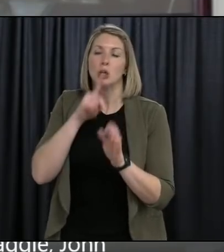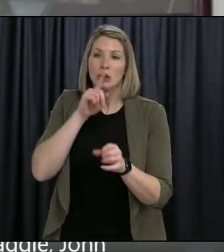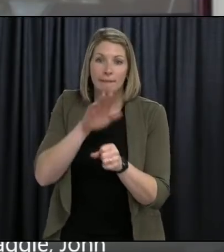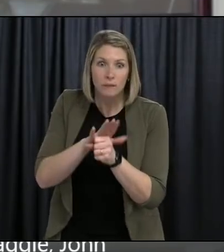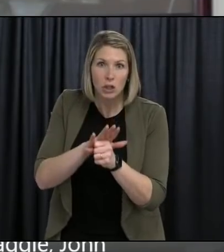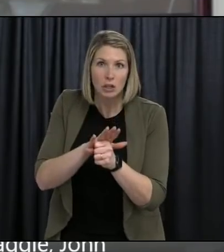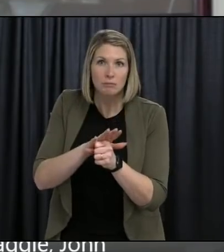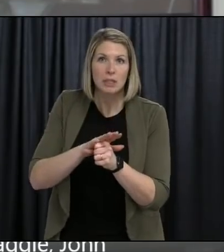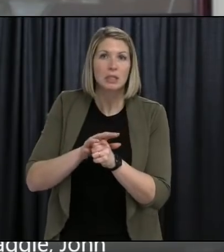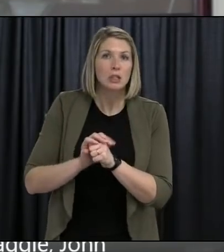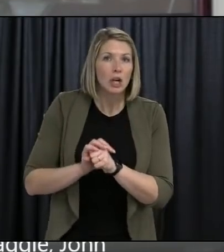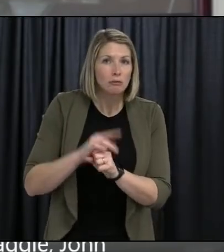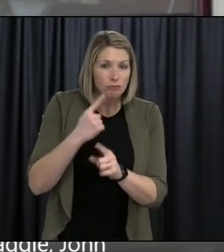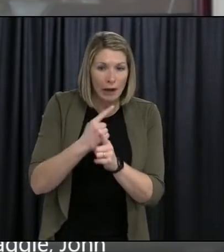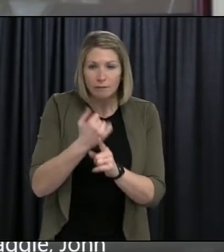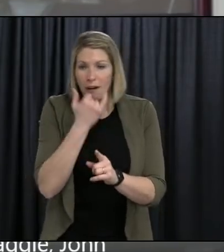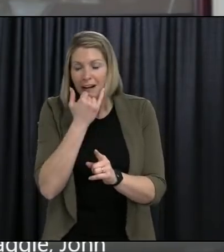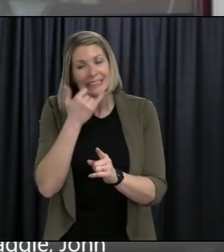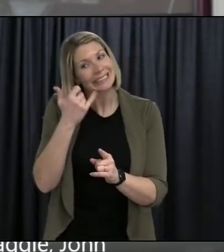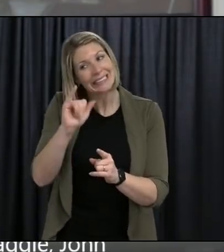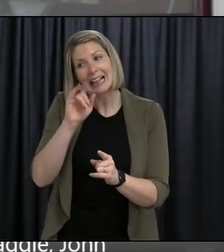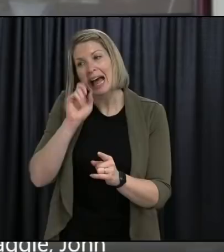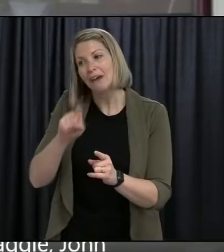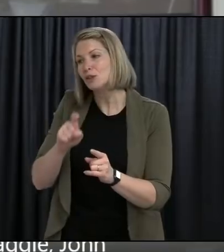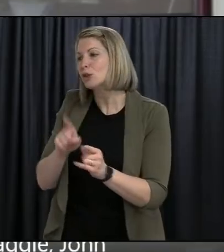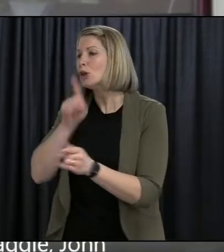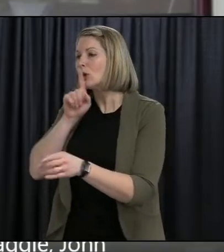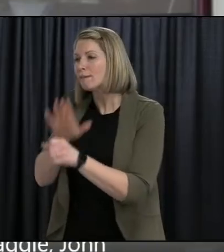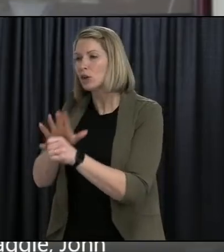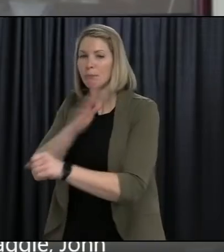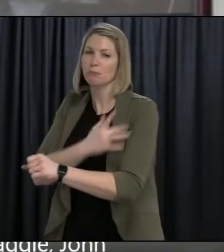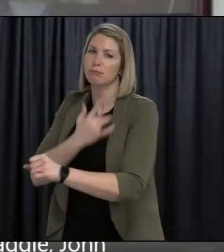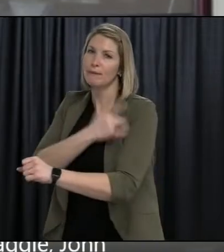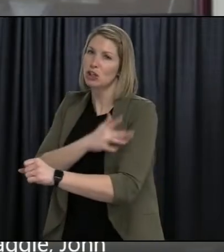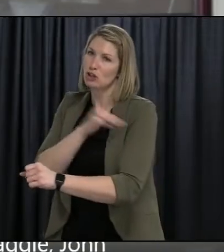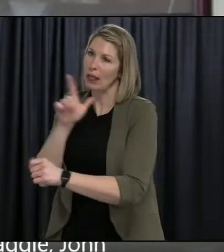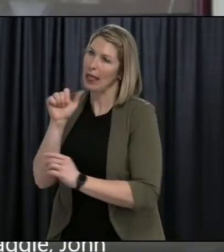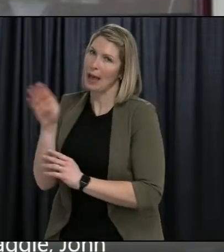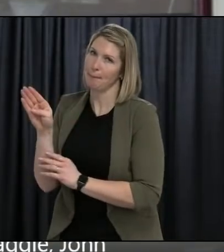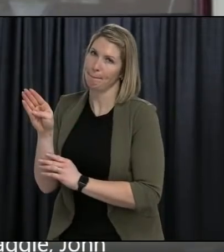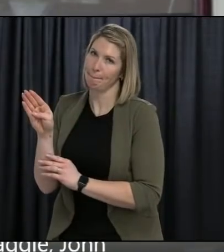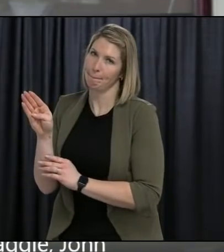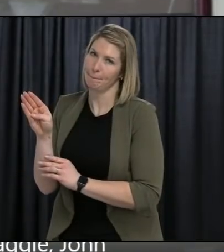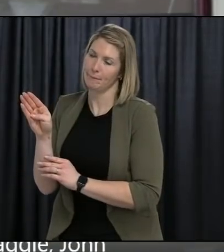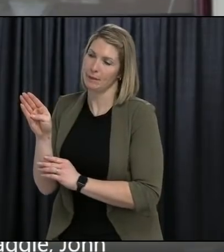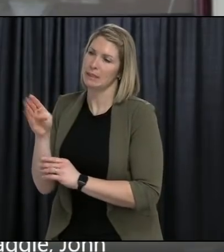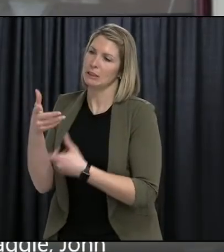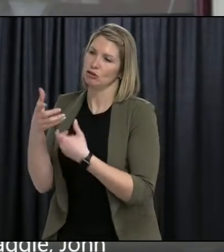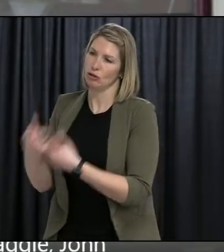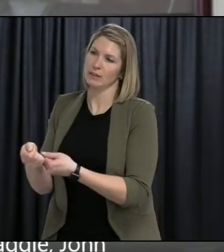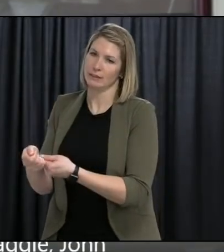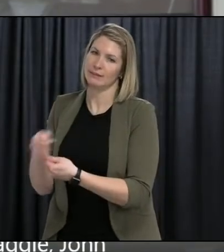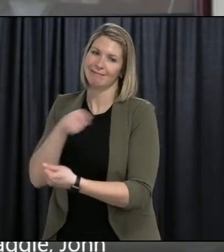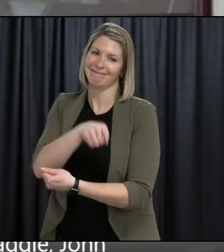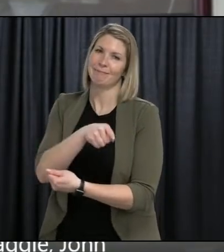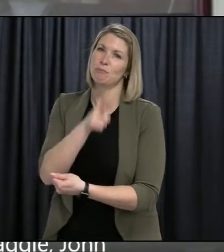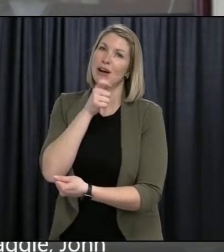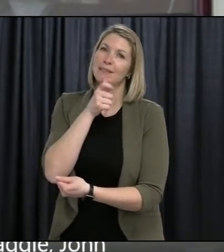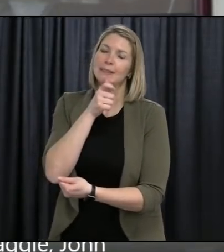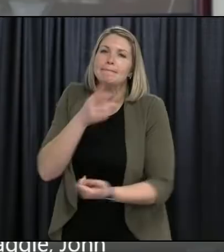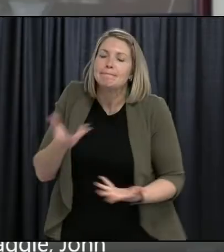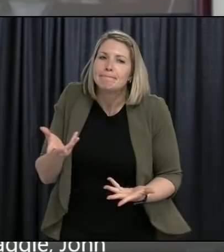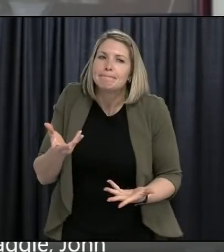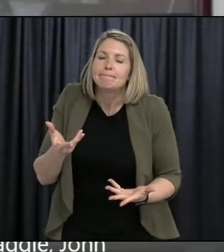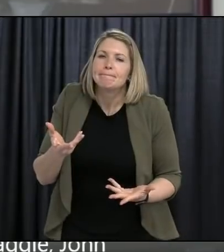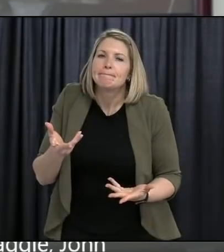surge capacity. And quite frankly now, the demand for swabs currently is more than able to be met by